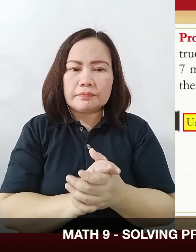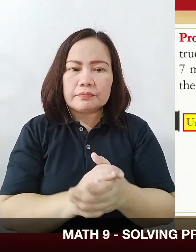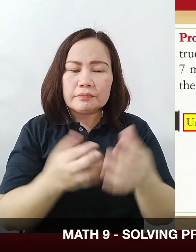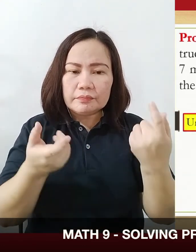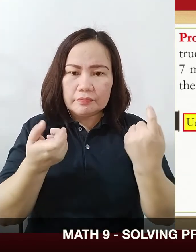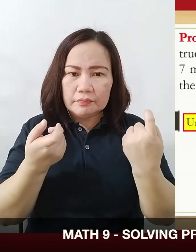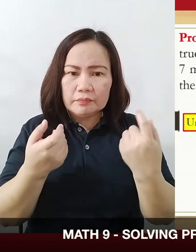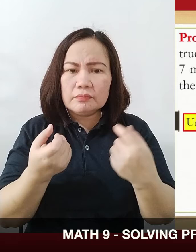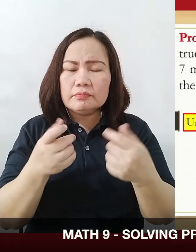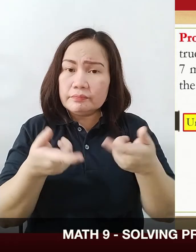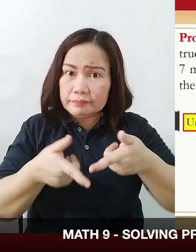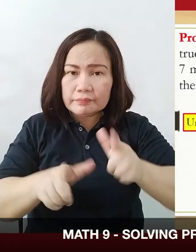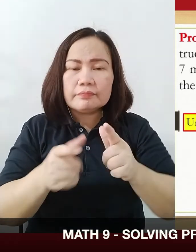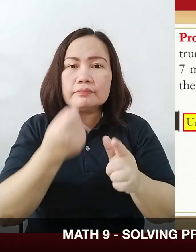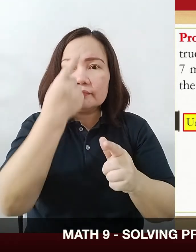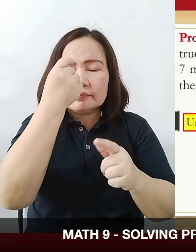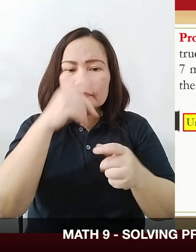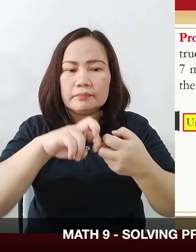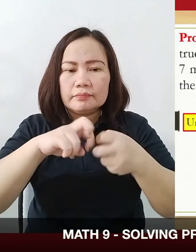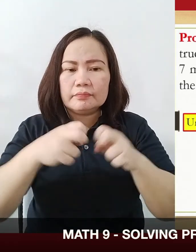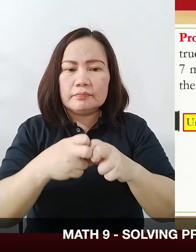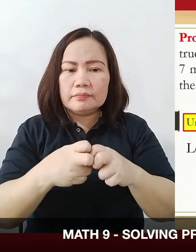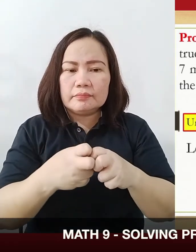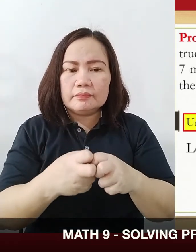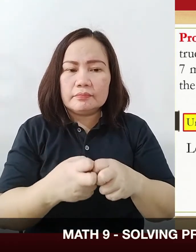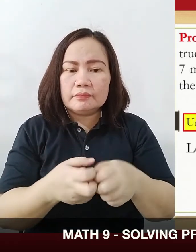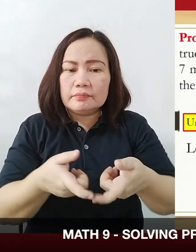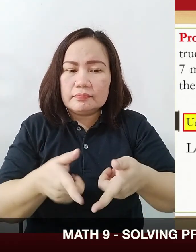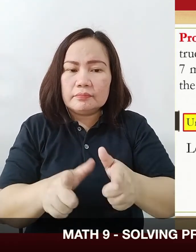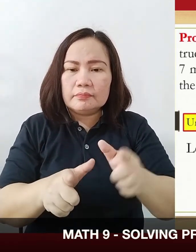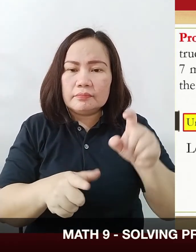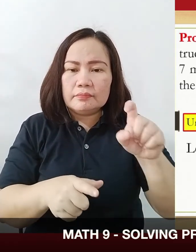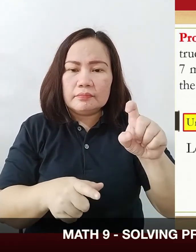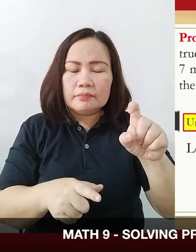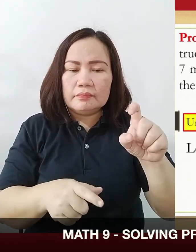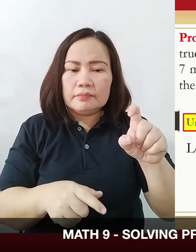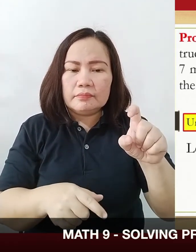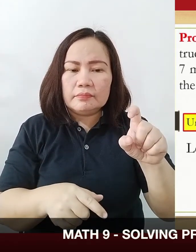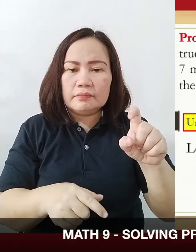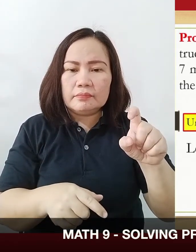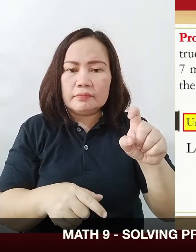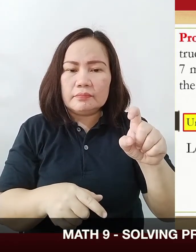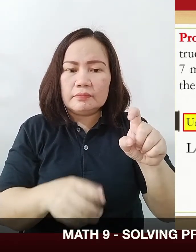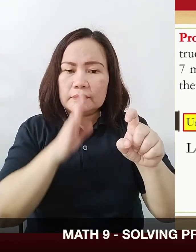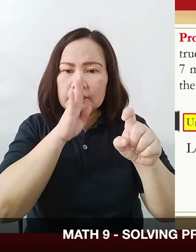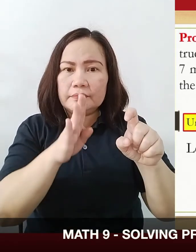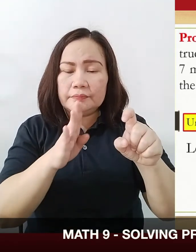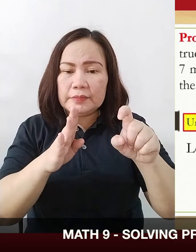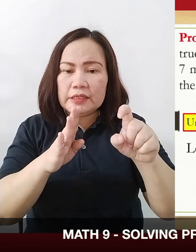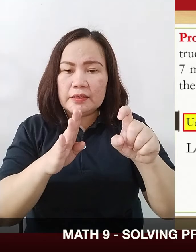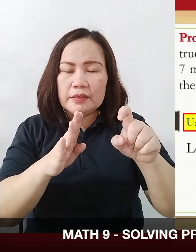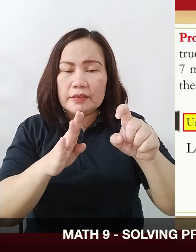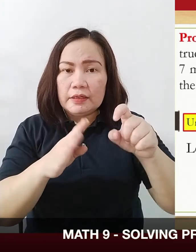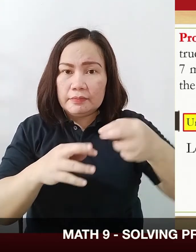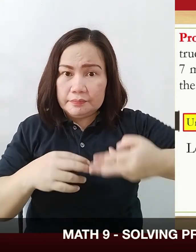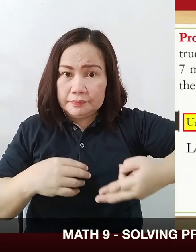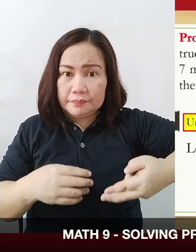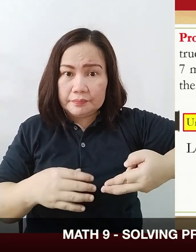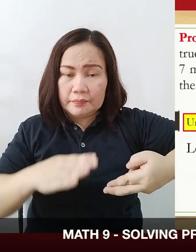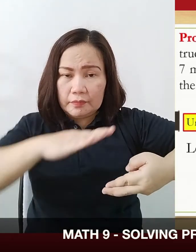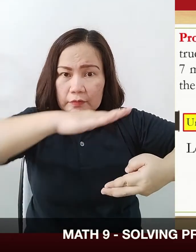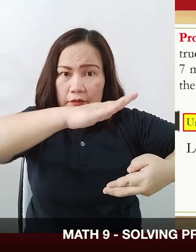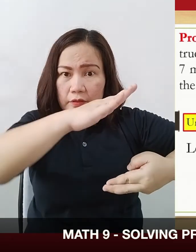us represent and understand the problem. So let x, itong x natin, be the rise of the